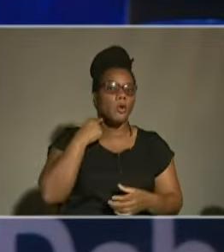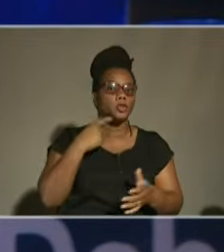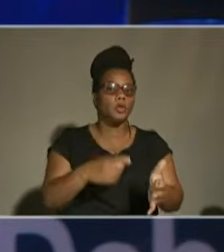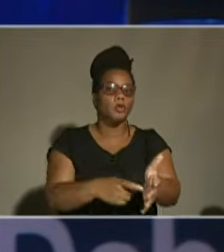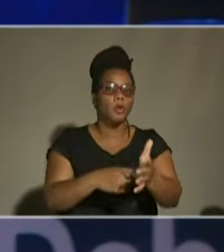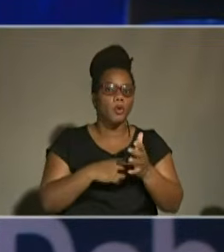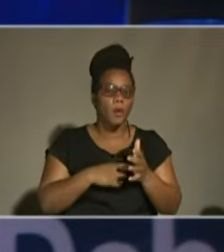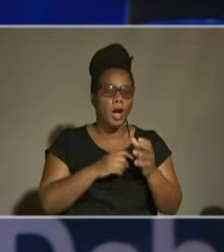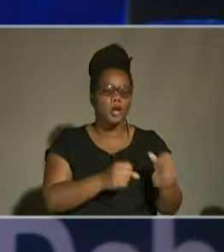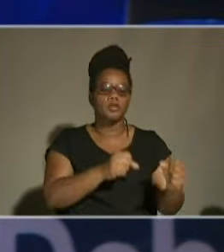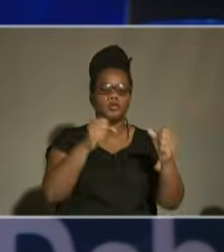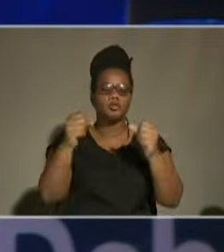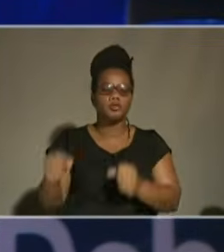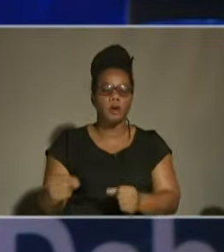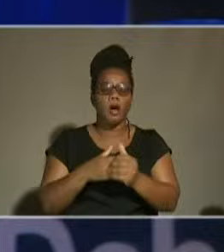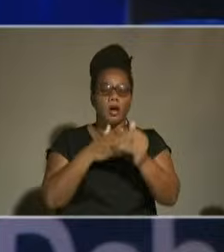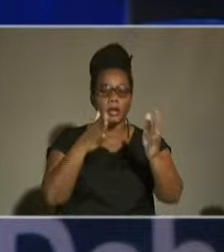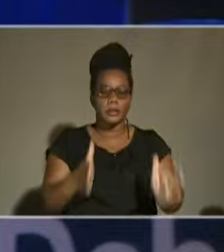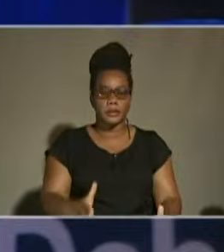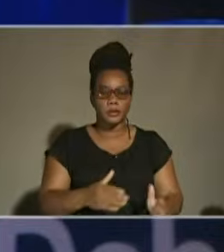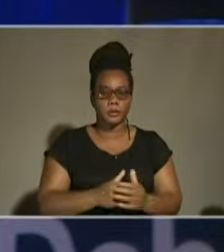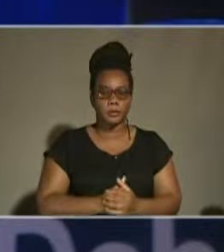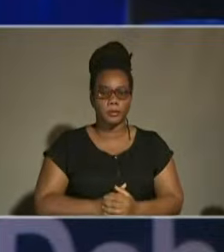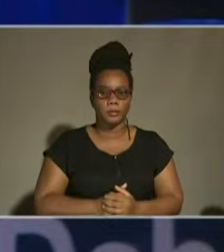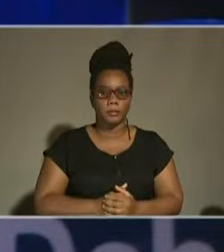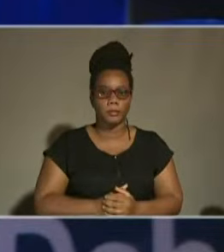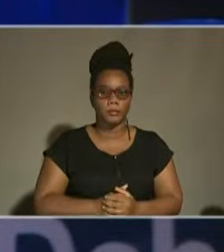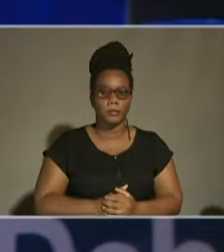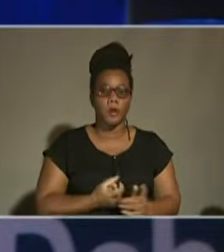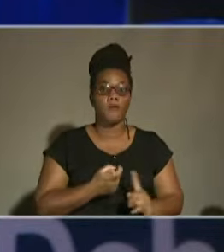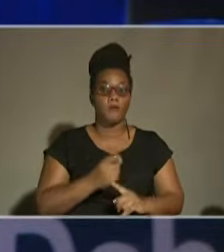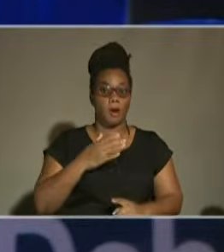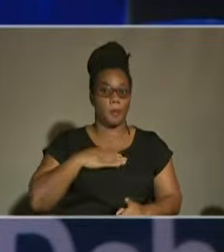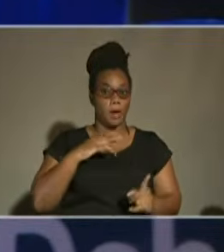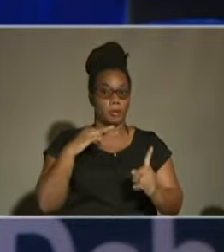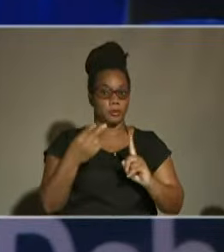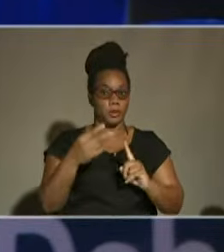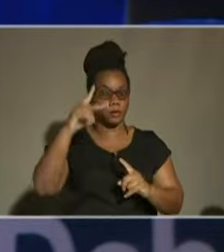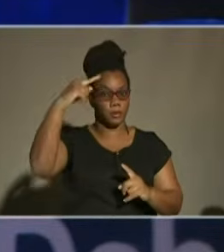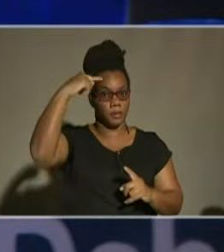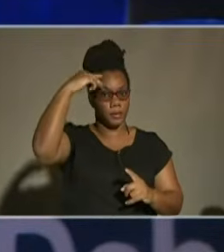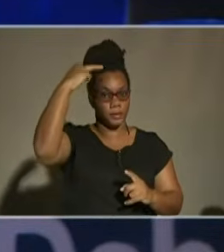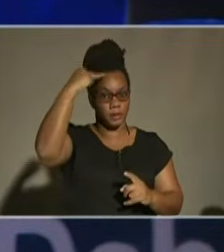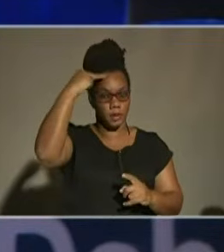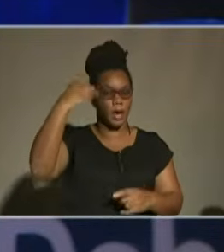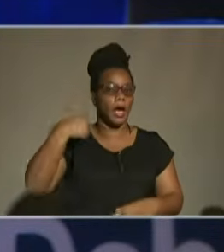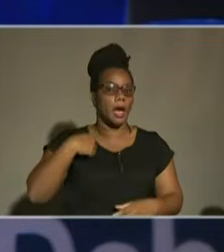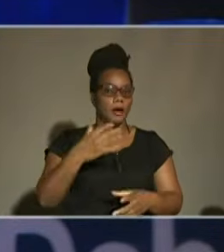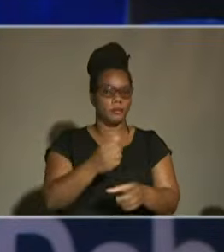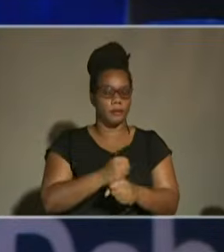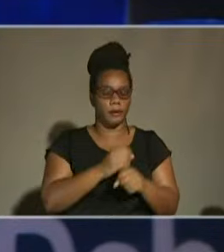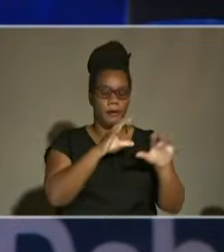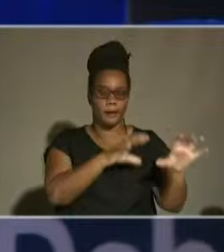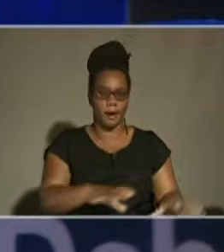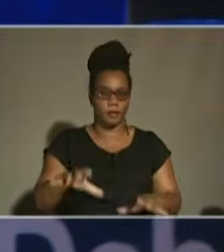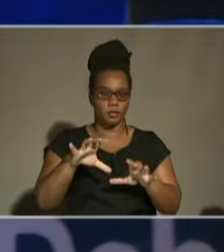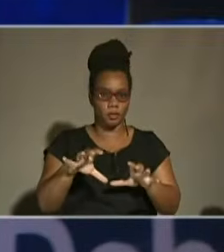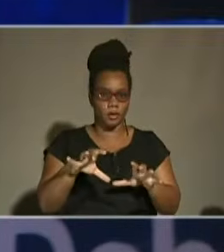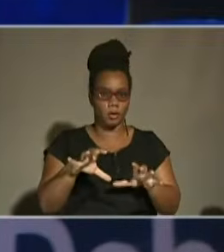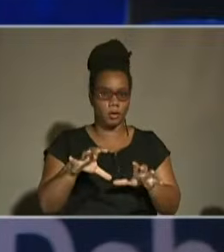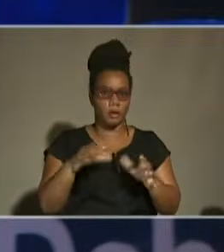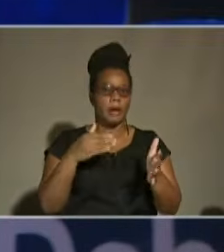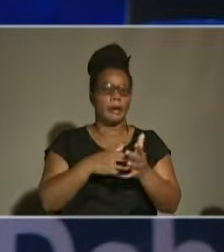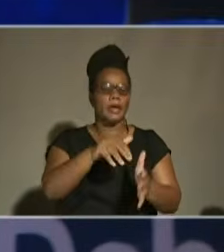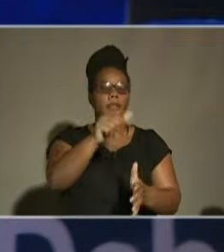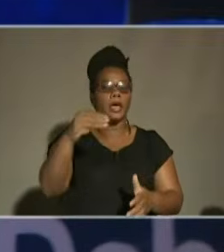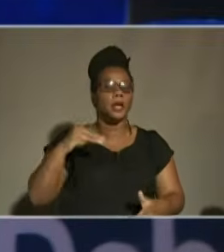requires strong leadership. From my position as Prime Minister, I have taken action against any